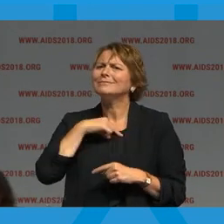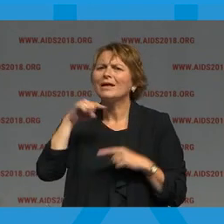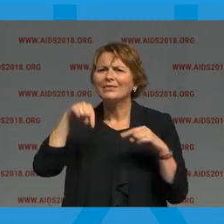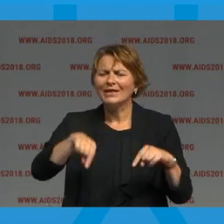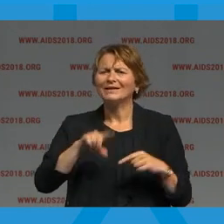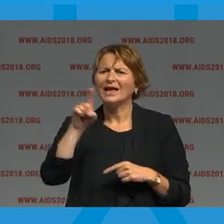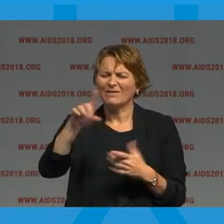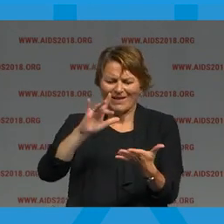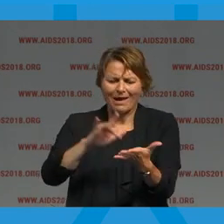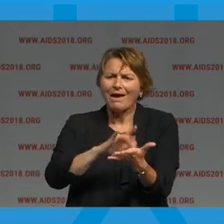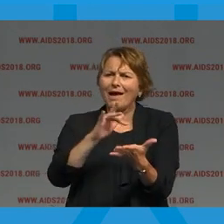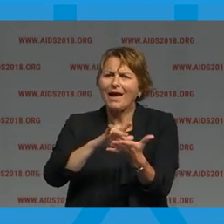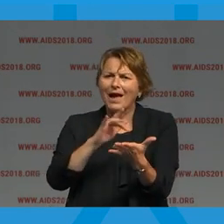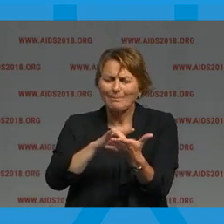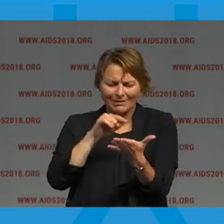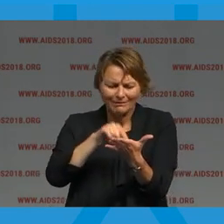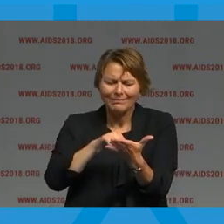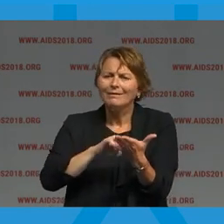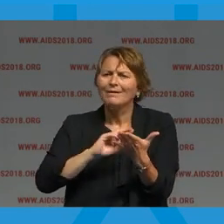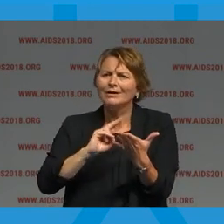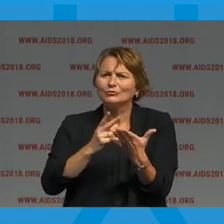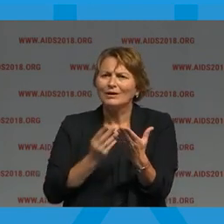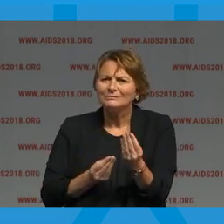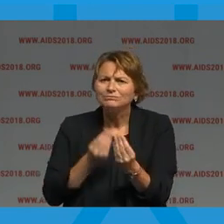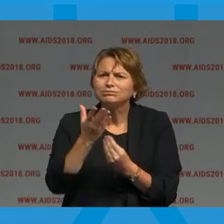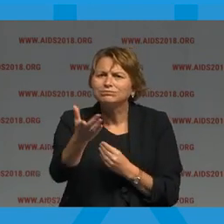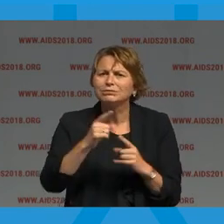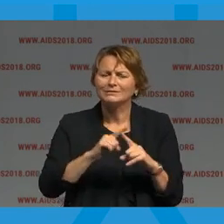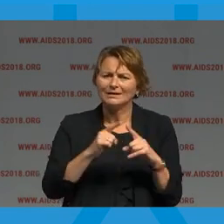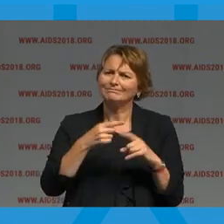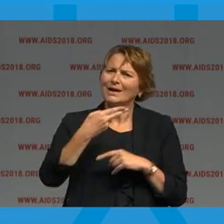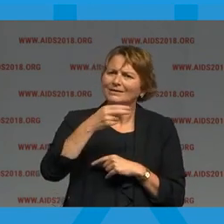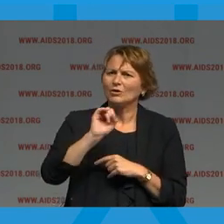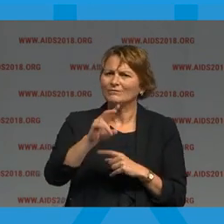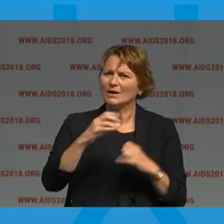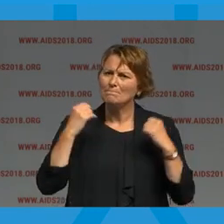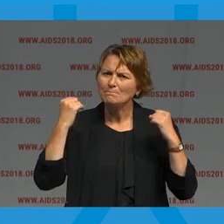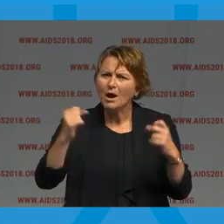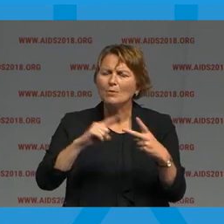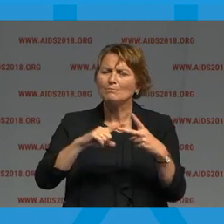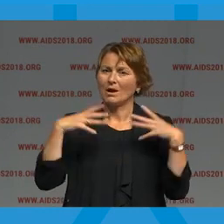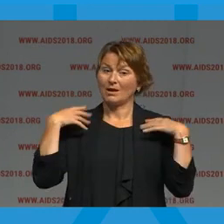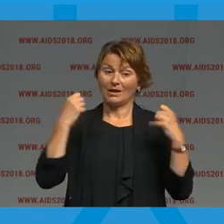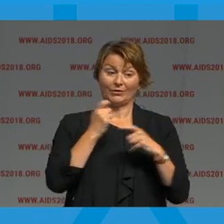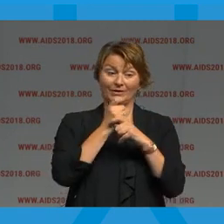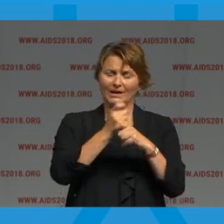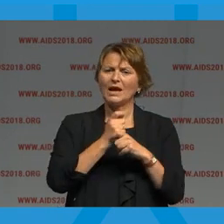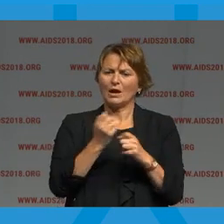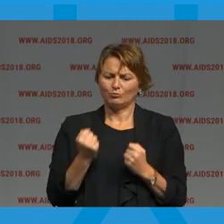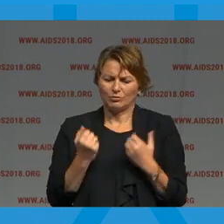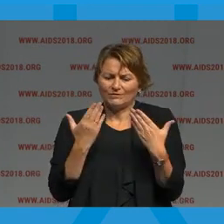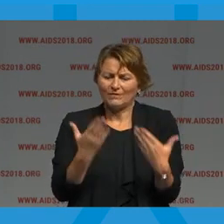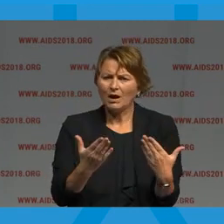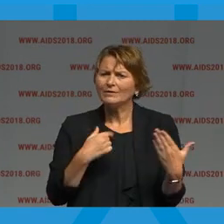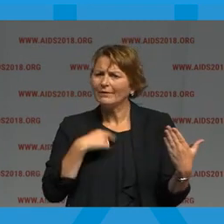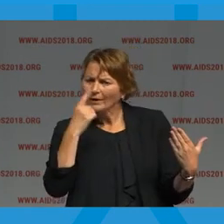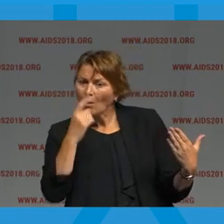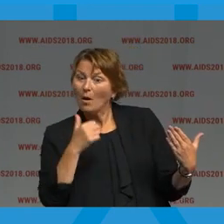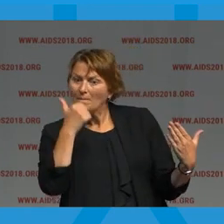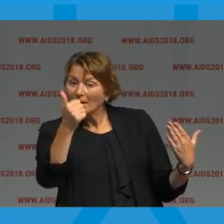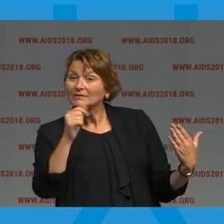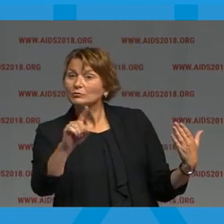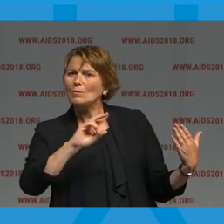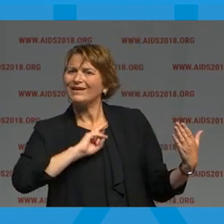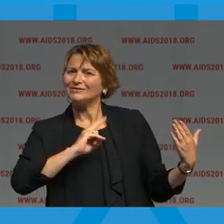app educate and empower HIV-focused healthcare providers to better serve transgender and